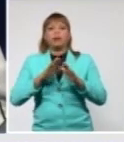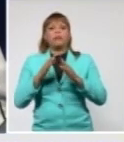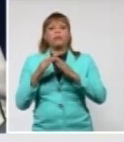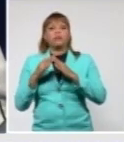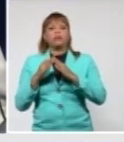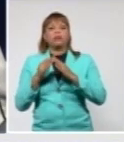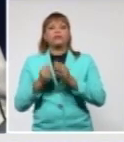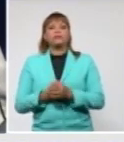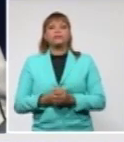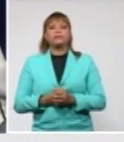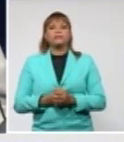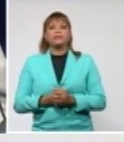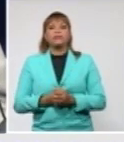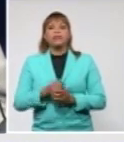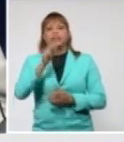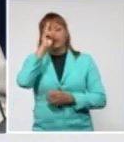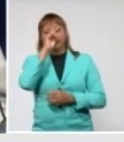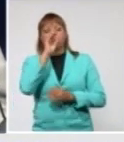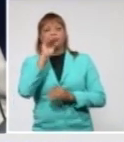5,540 people, or